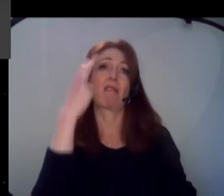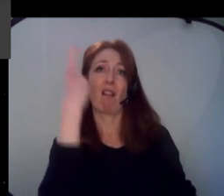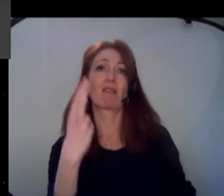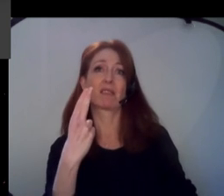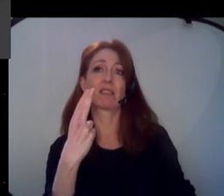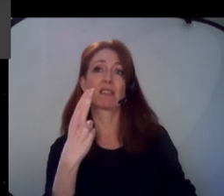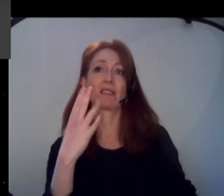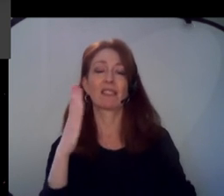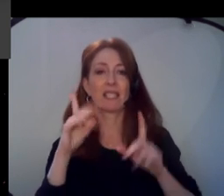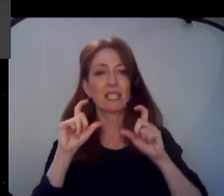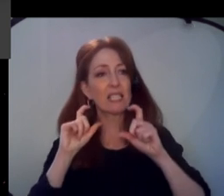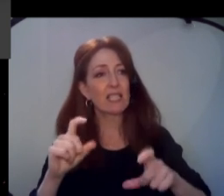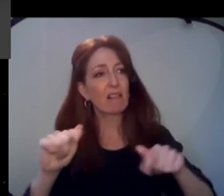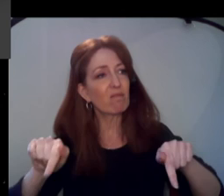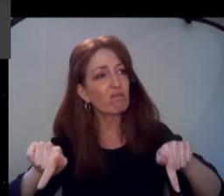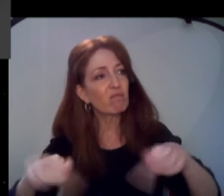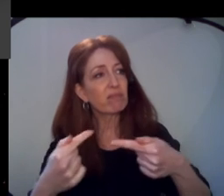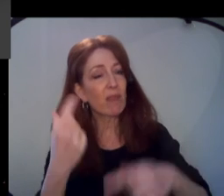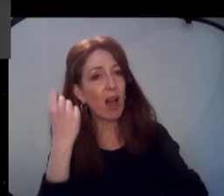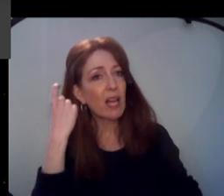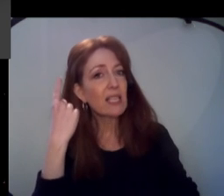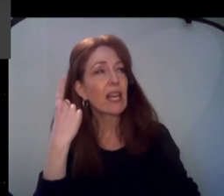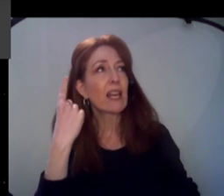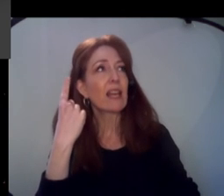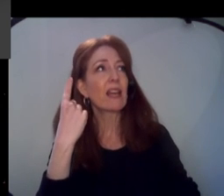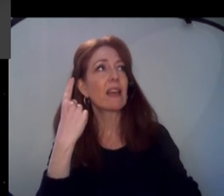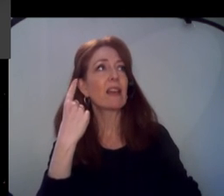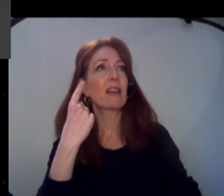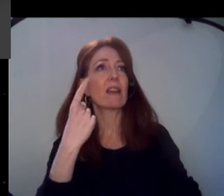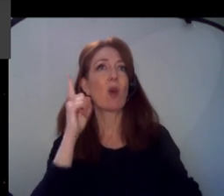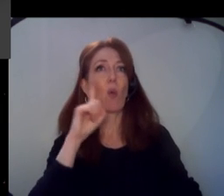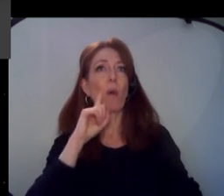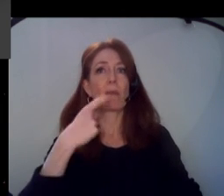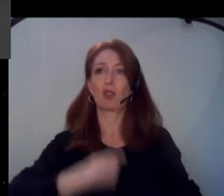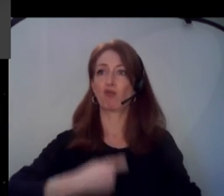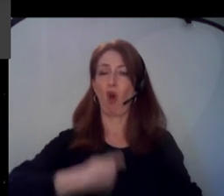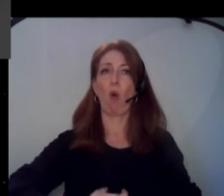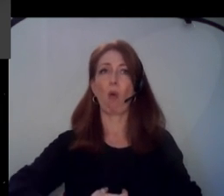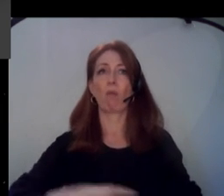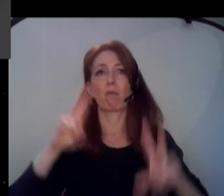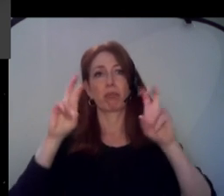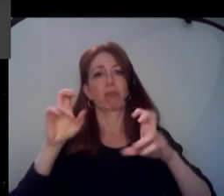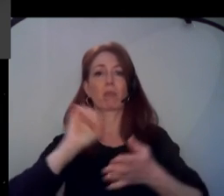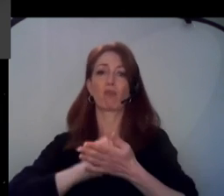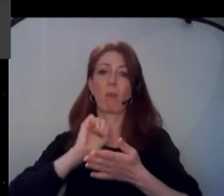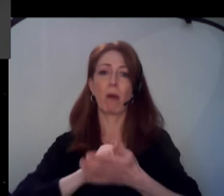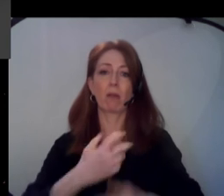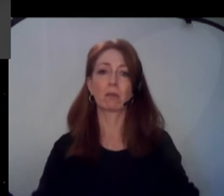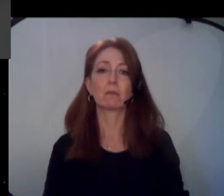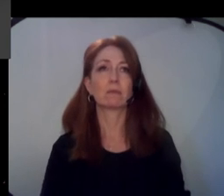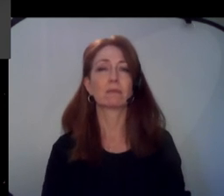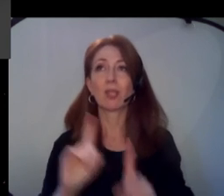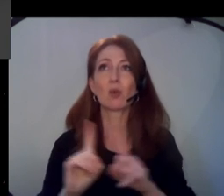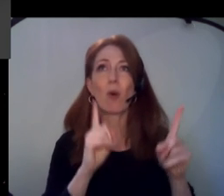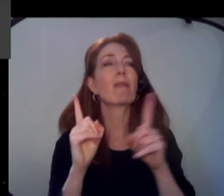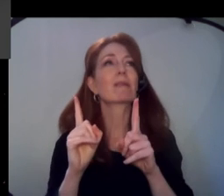of challenging that notion of what a woman's proper role is. I mean, even today, if you look at, I mean, I've never personally done the